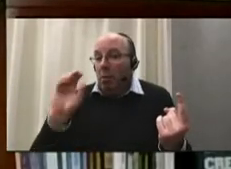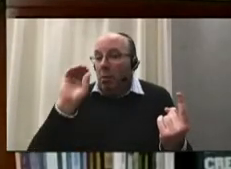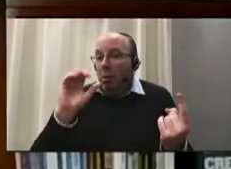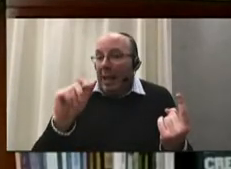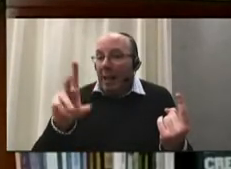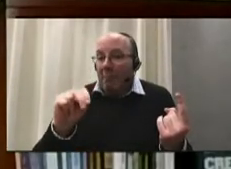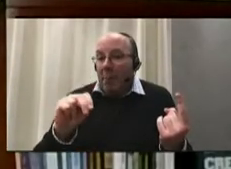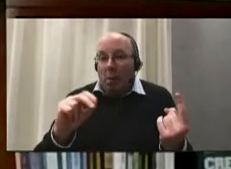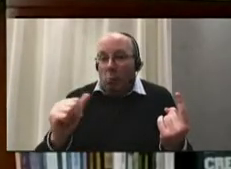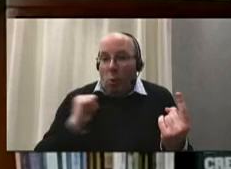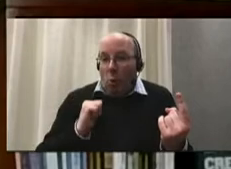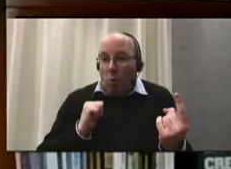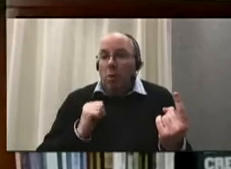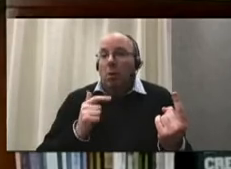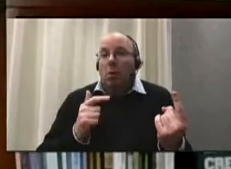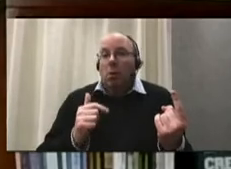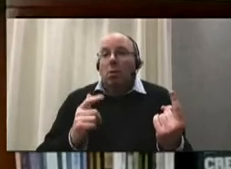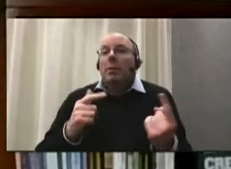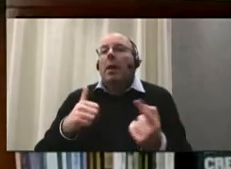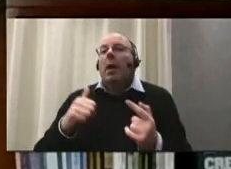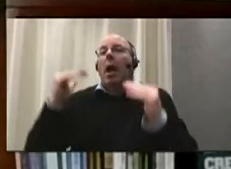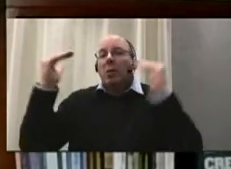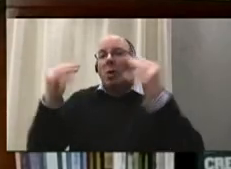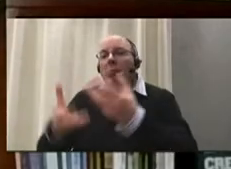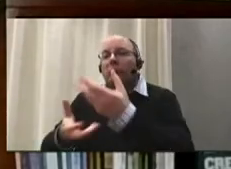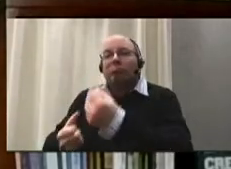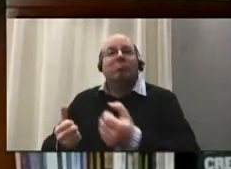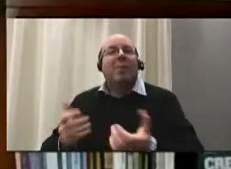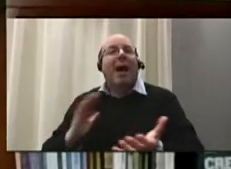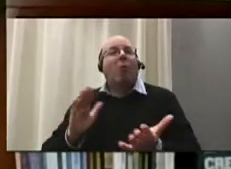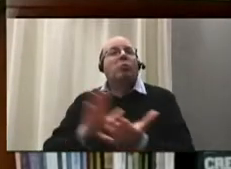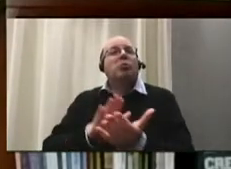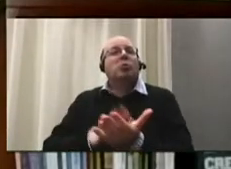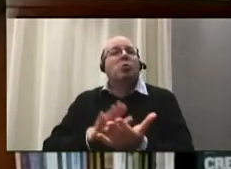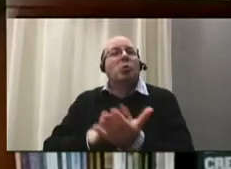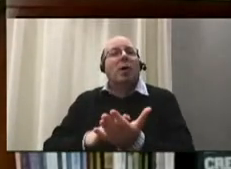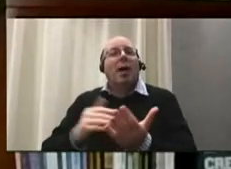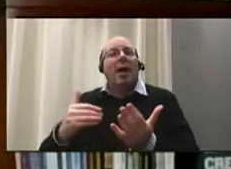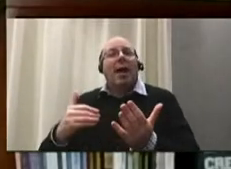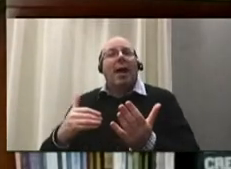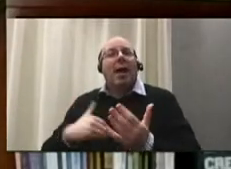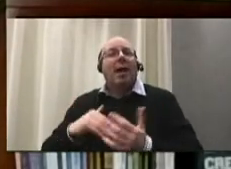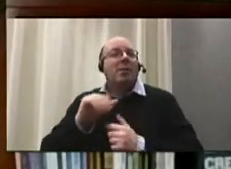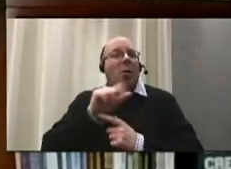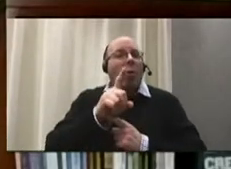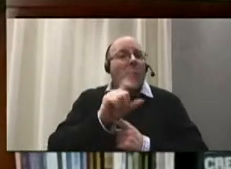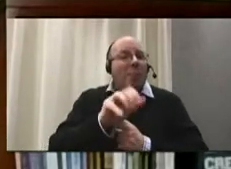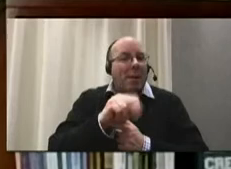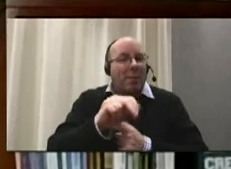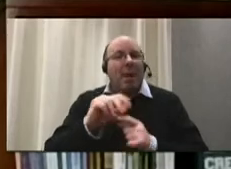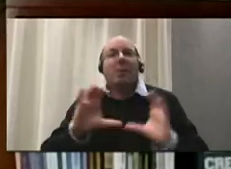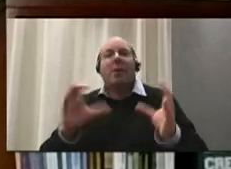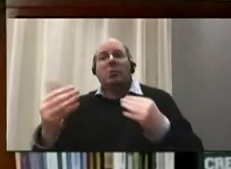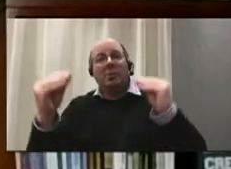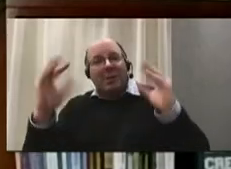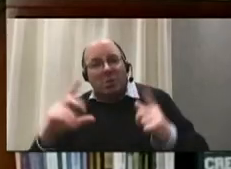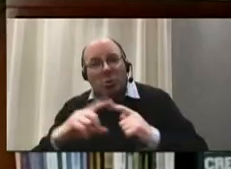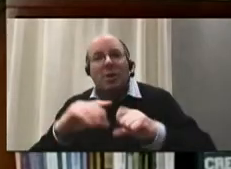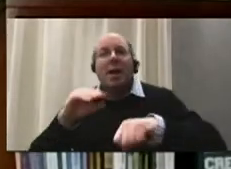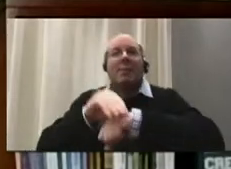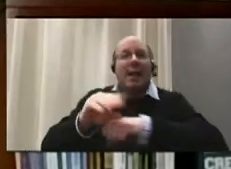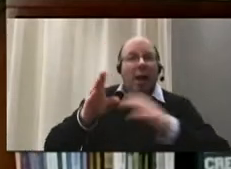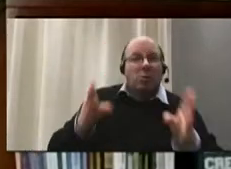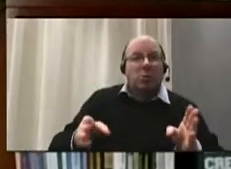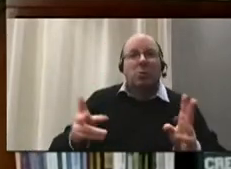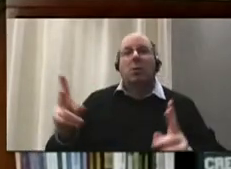that we have many trusted adults in our buildings that go beyond administrators, but they are classroom teachers, they're counselors, and everybody else. We're always looking